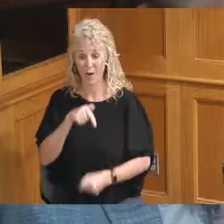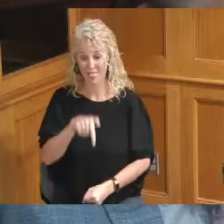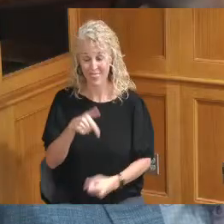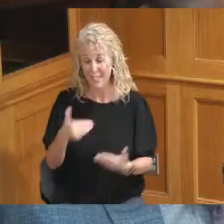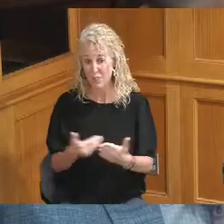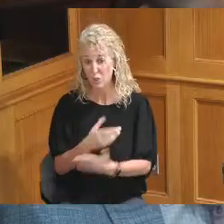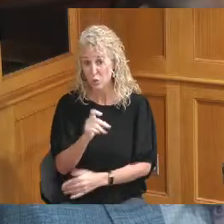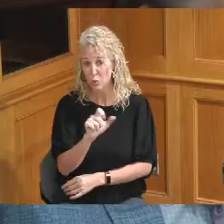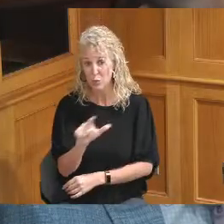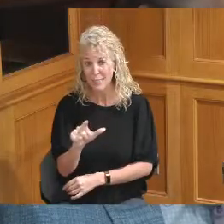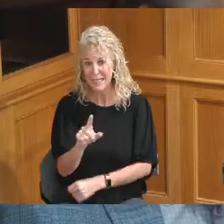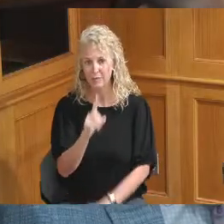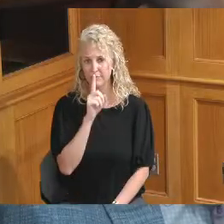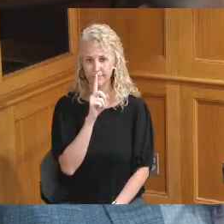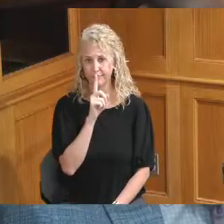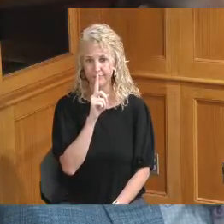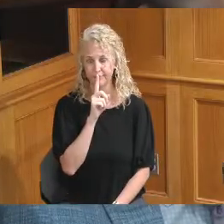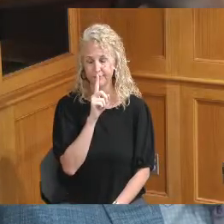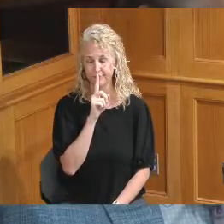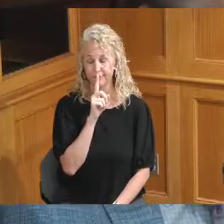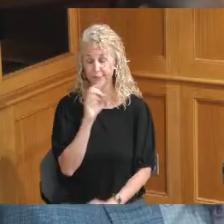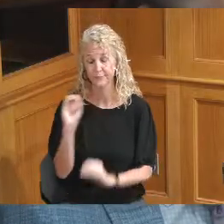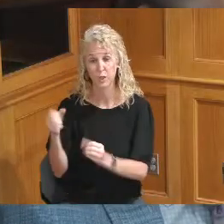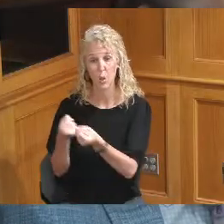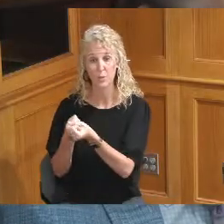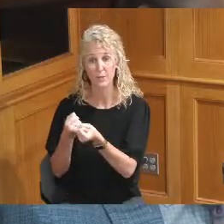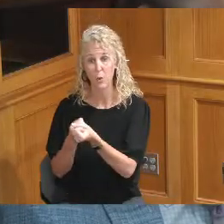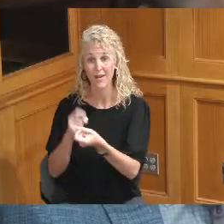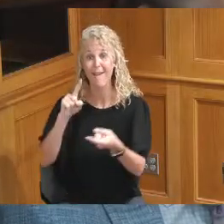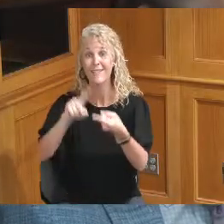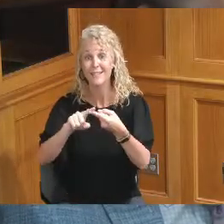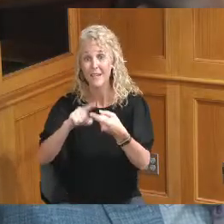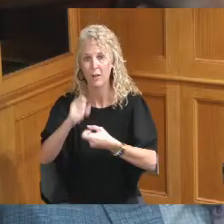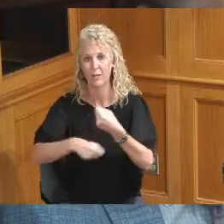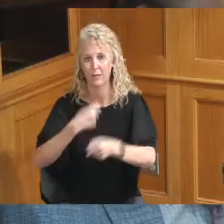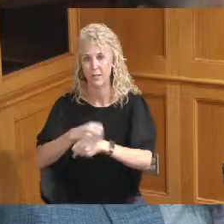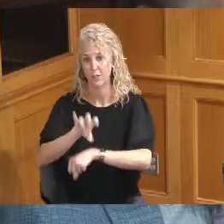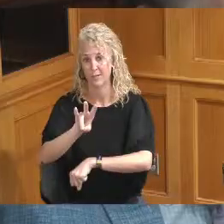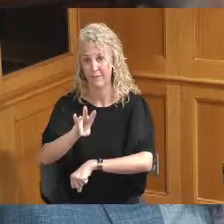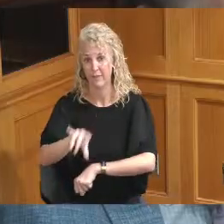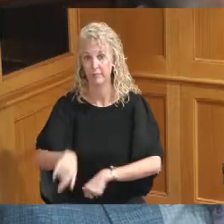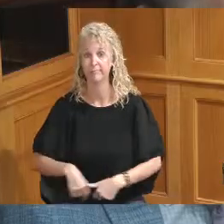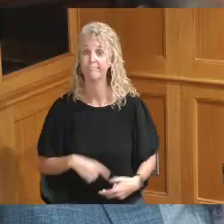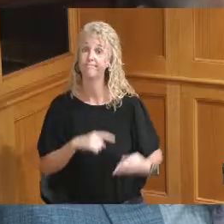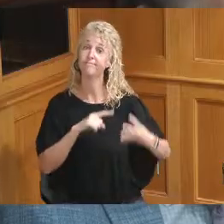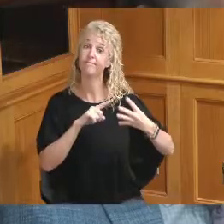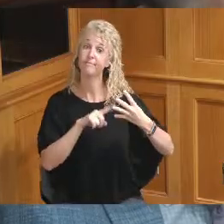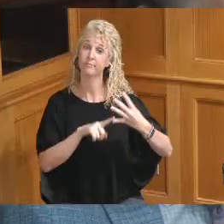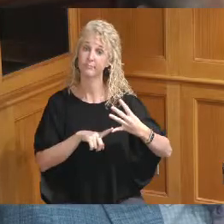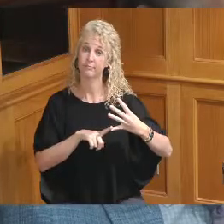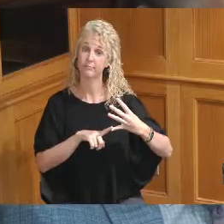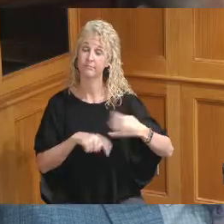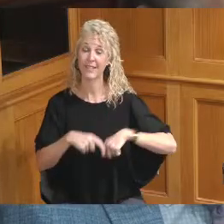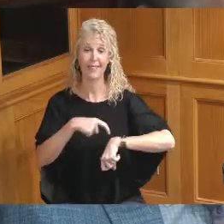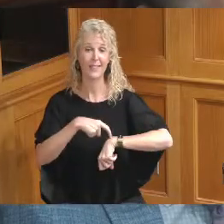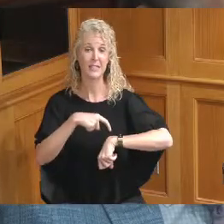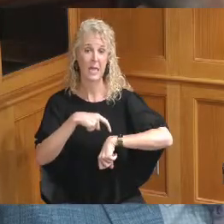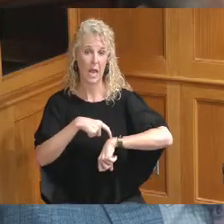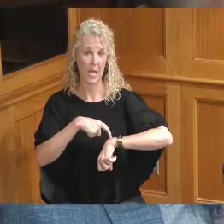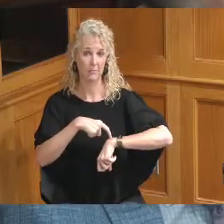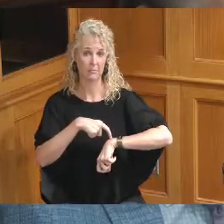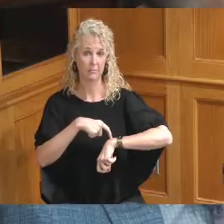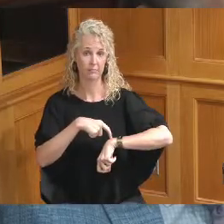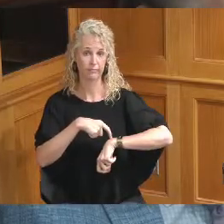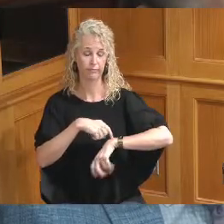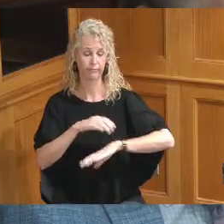even 30% forget about it until the 7th year. The other thing is, as we look at the time, and I know all of